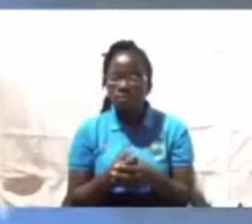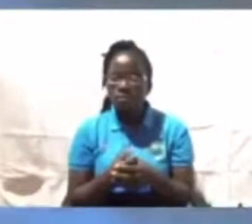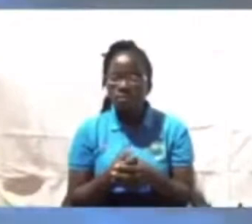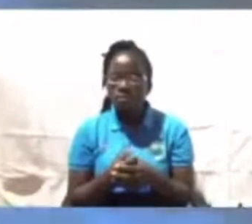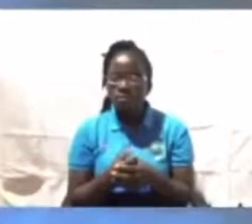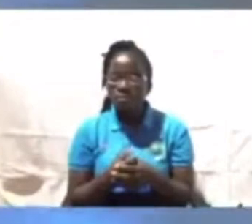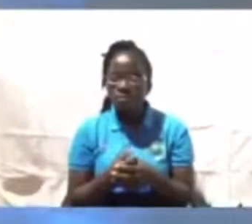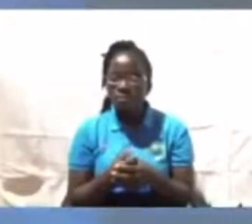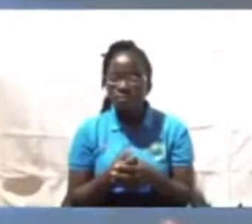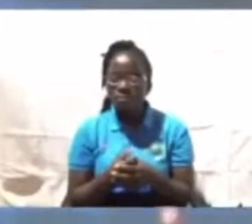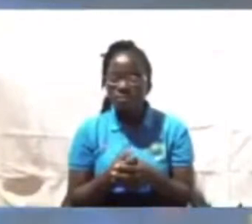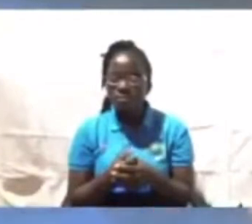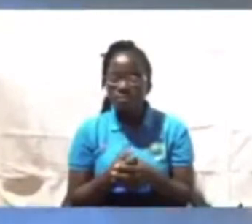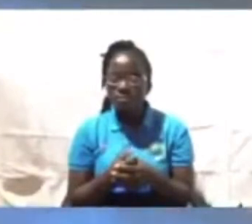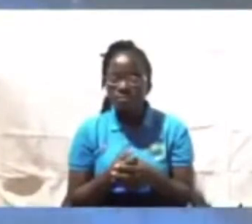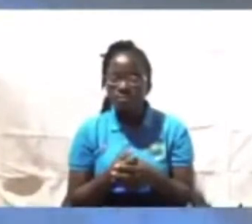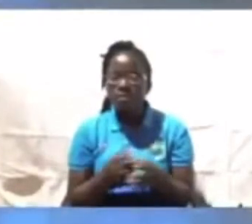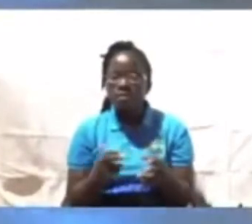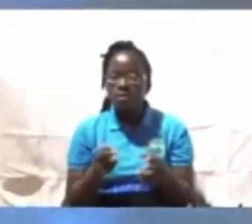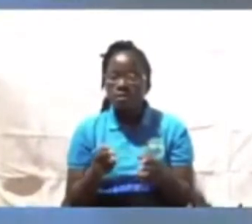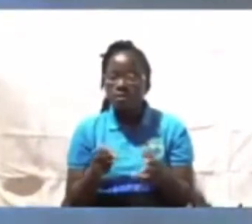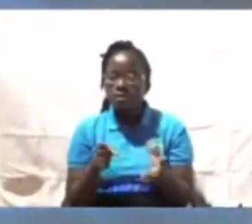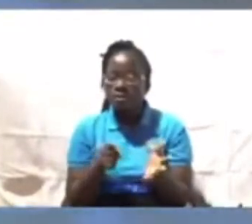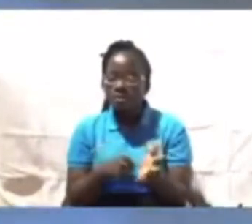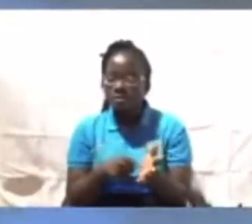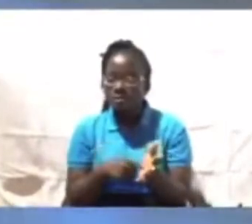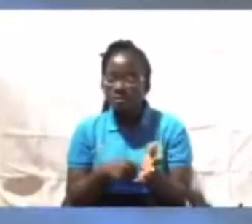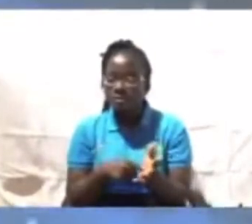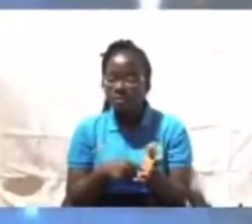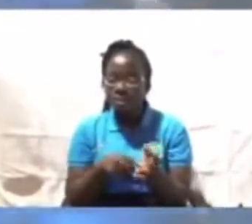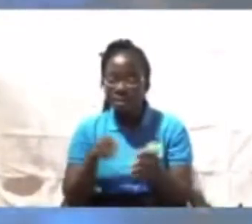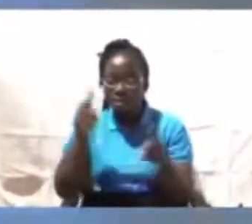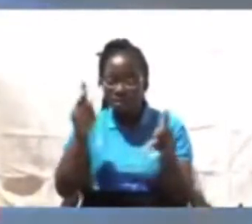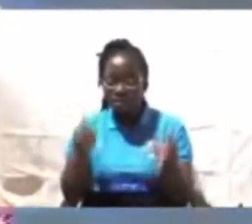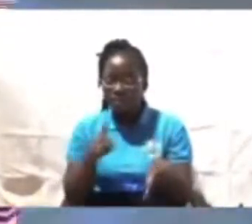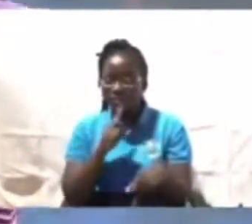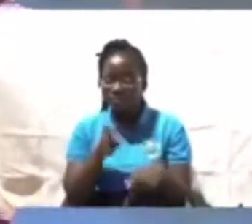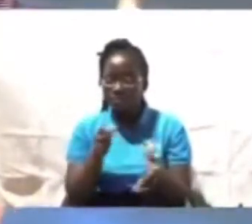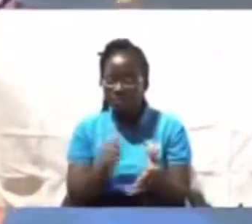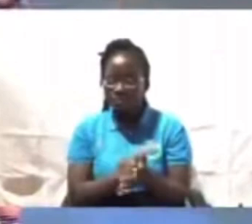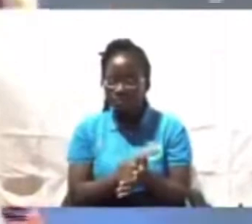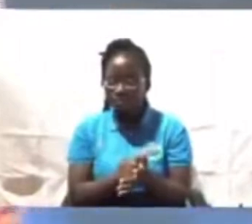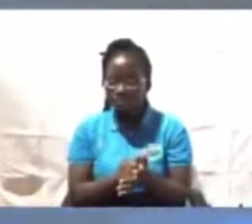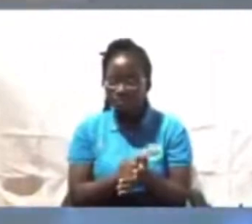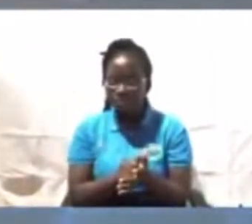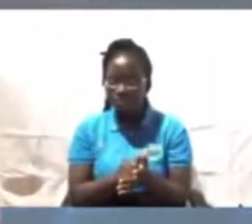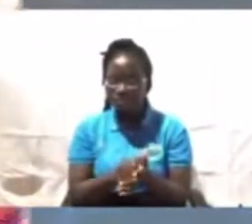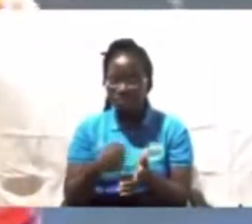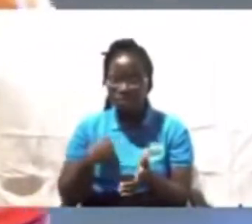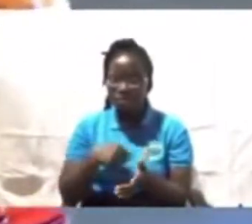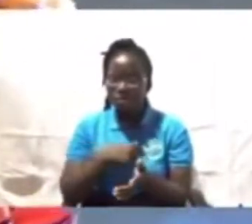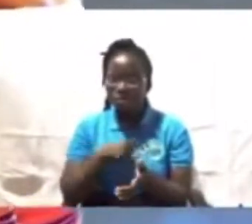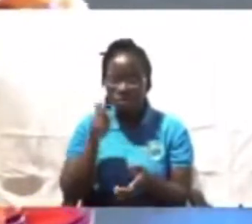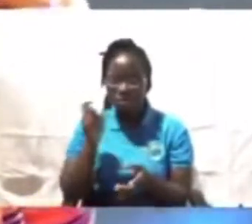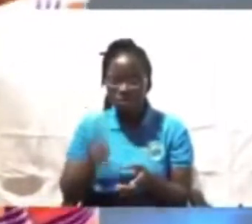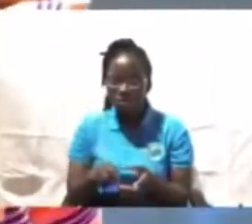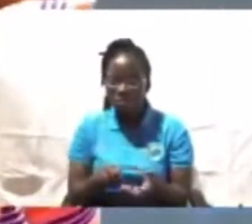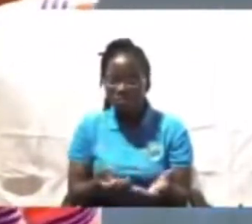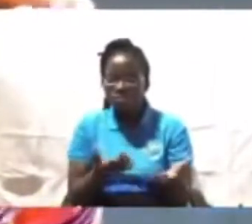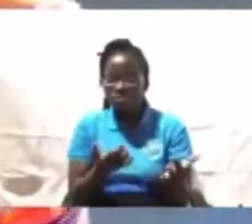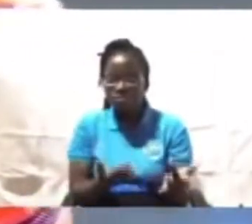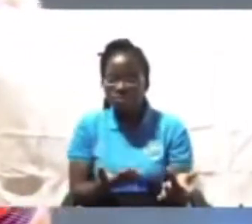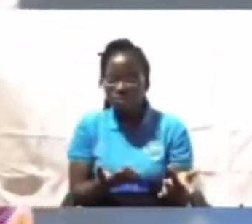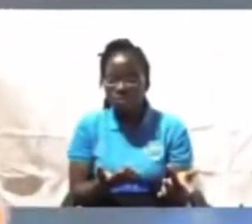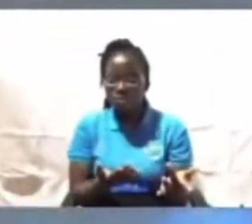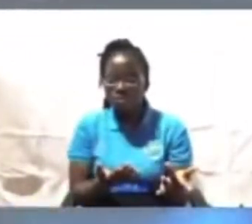drew 1-2. If I ever know, no crap. Motor not say, you've got crap, a movie, a